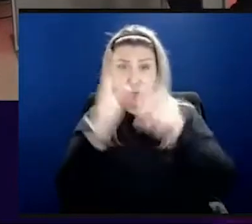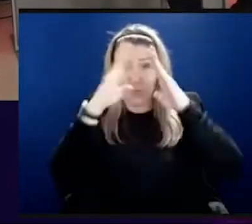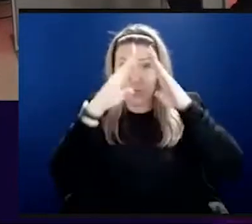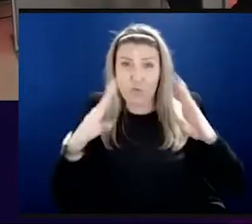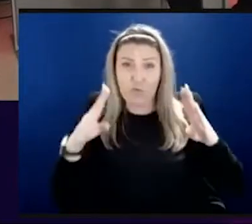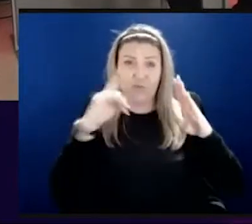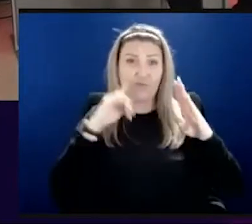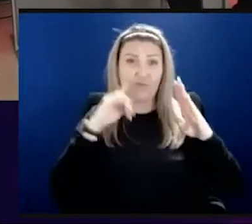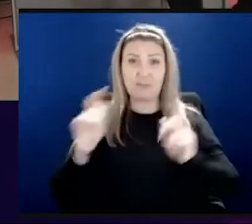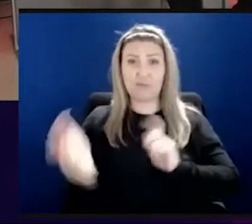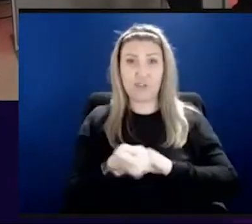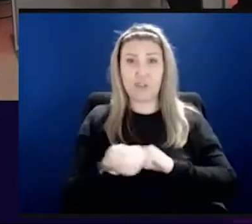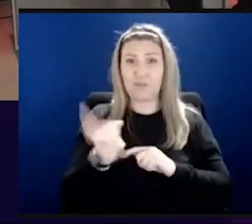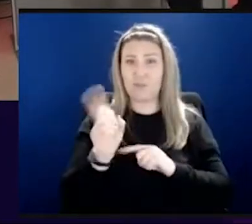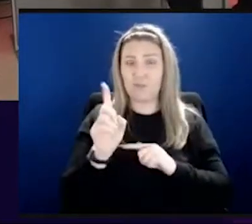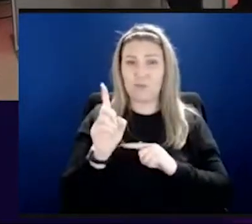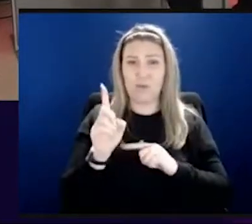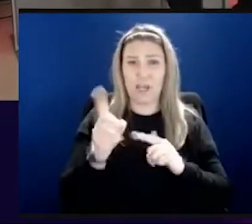that thing?